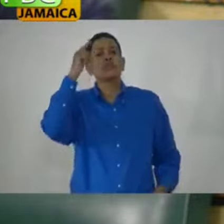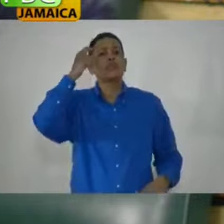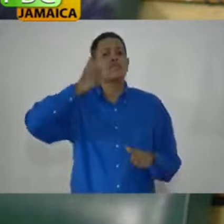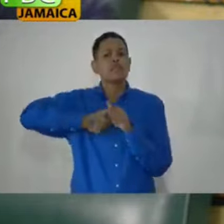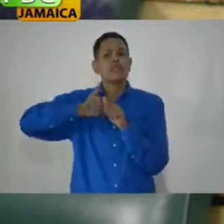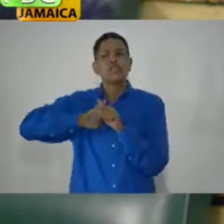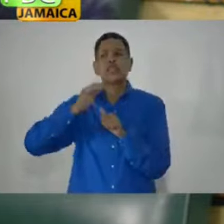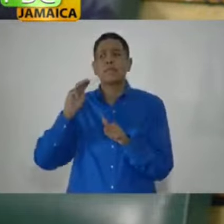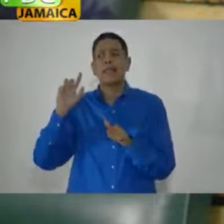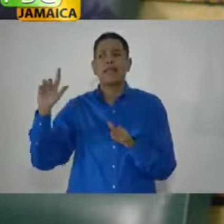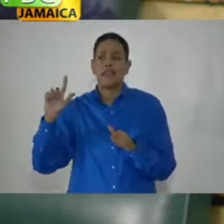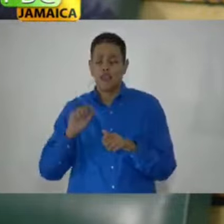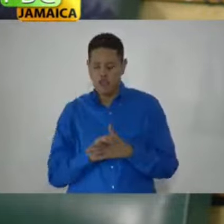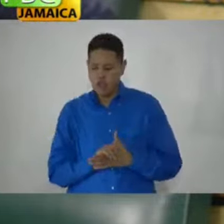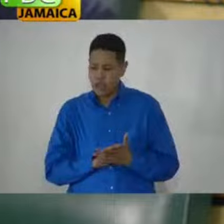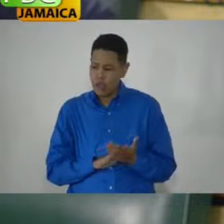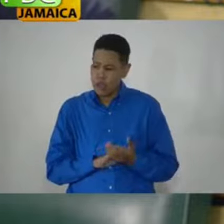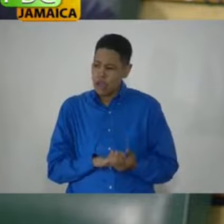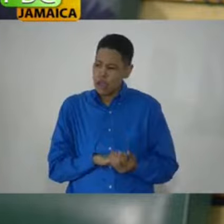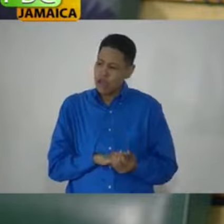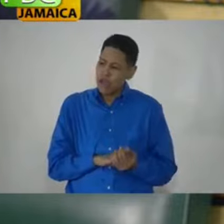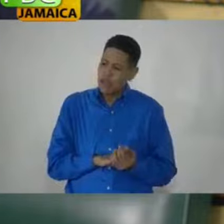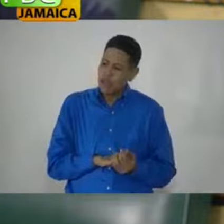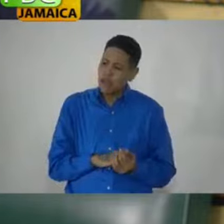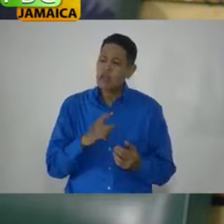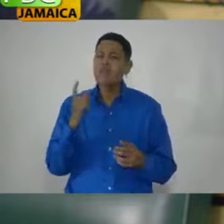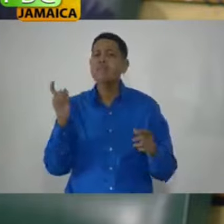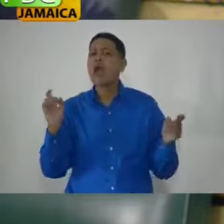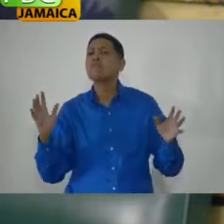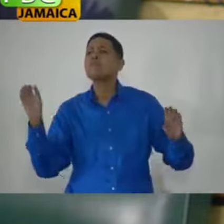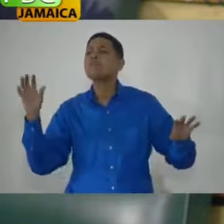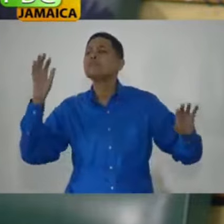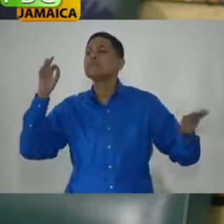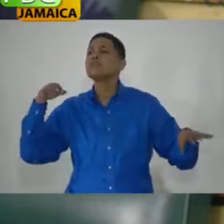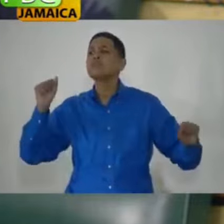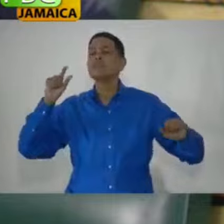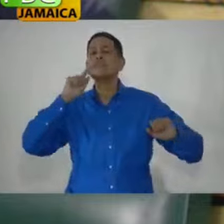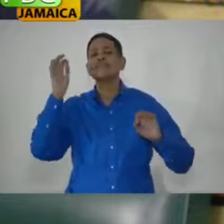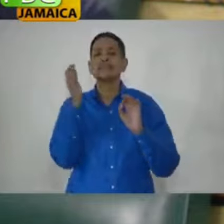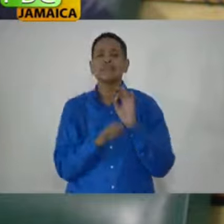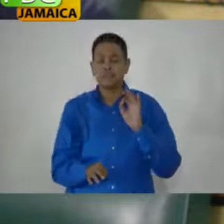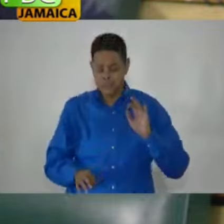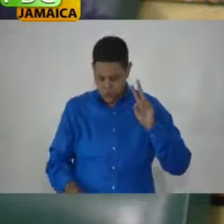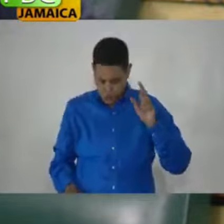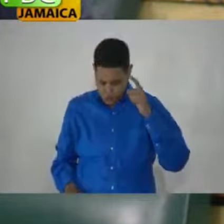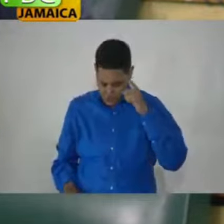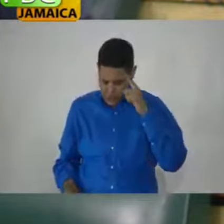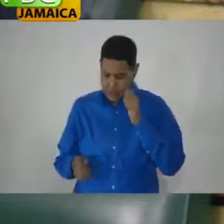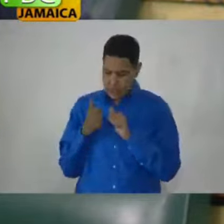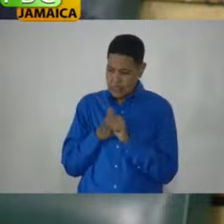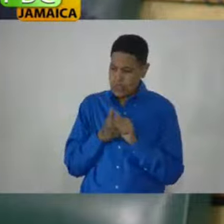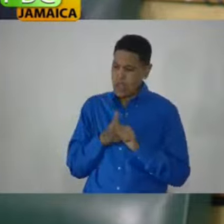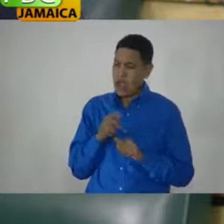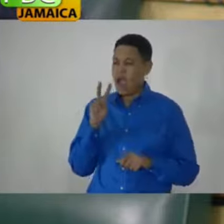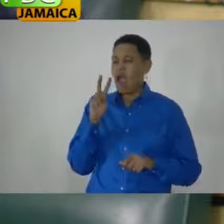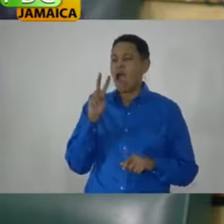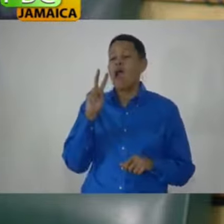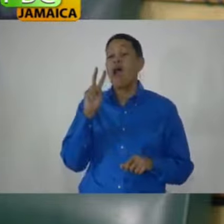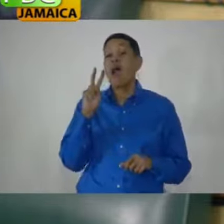milliliter was made for reasons of administrative simplicity. A volumetric tax